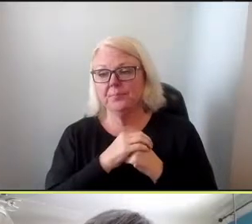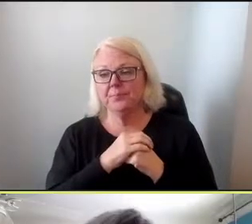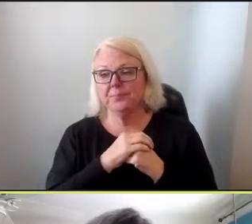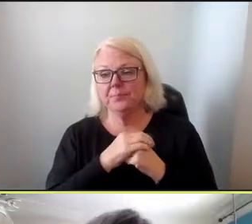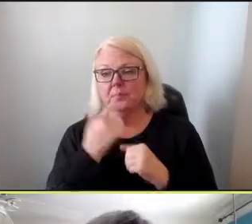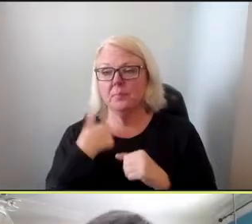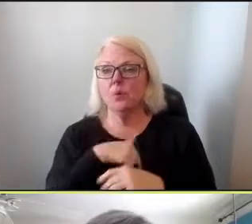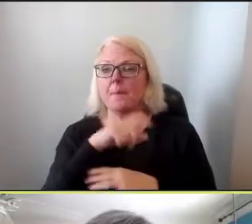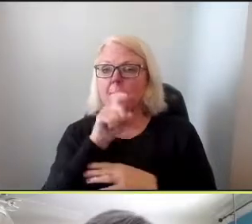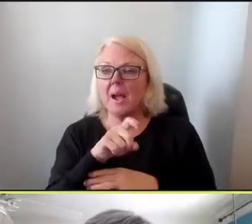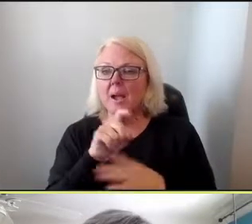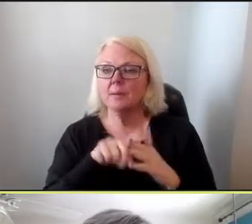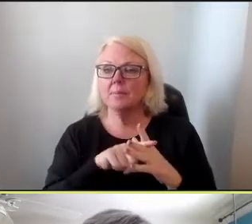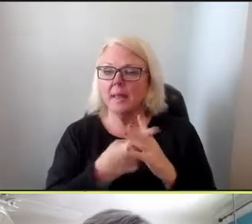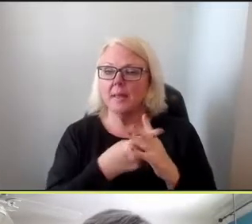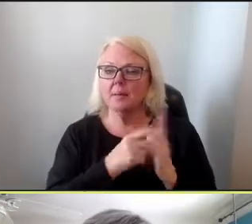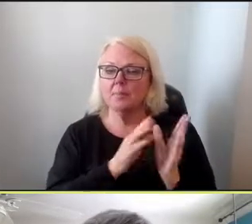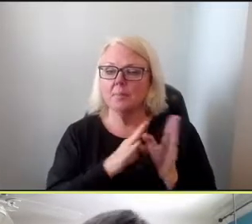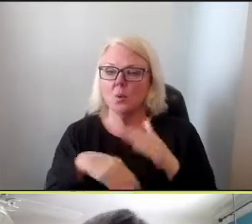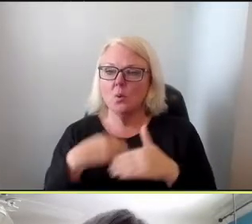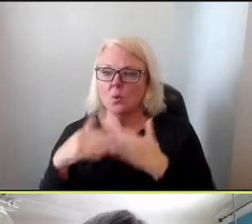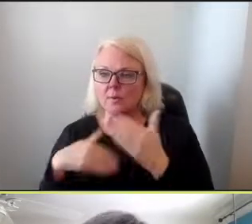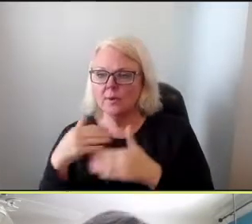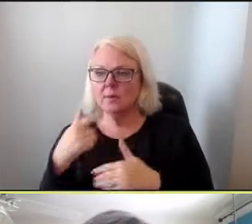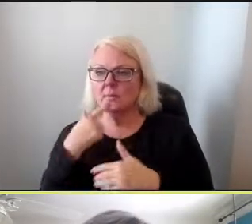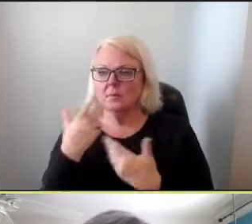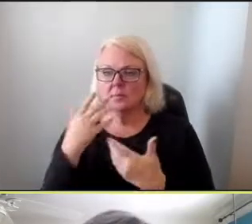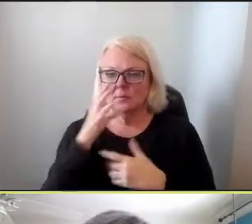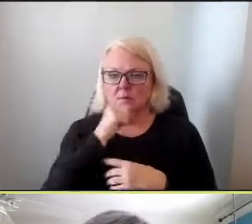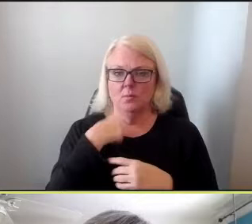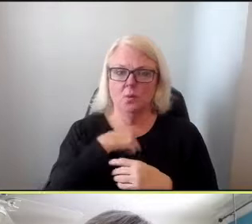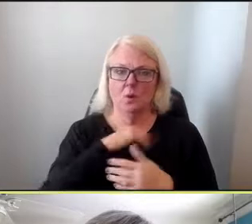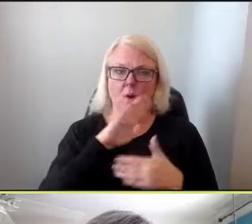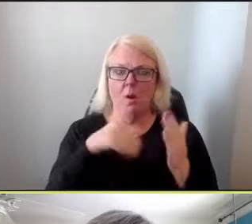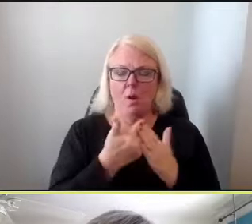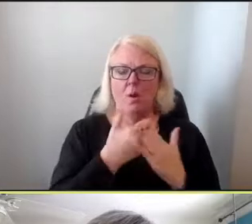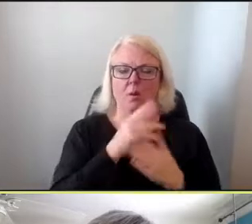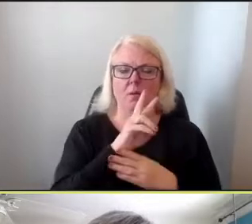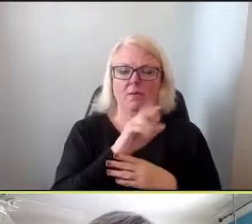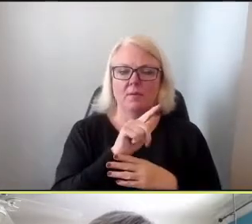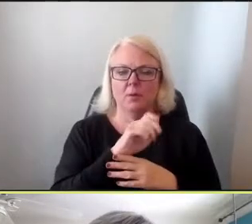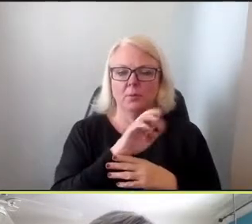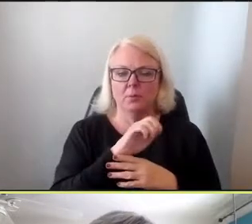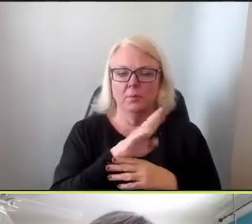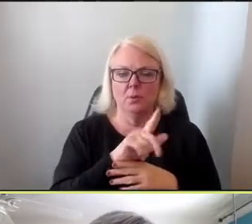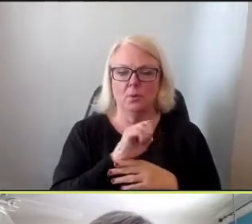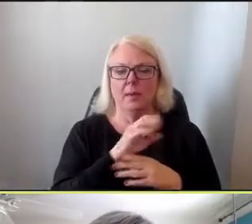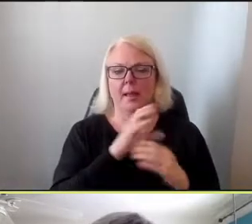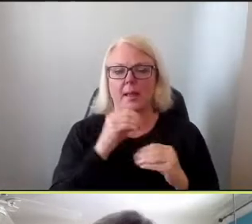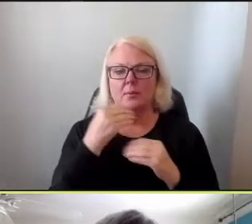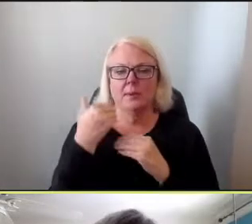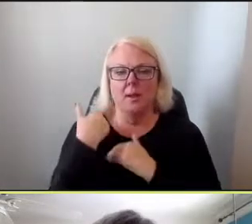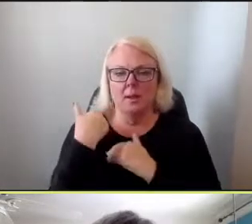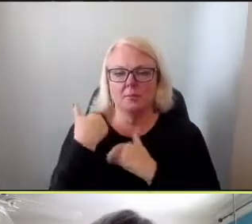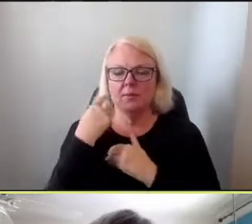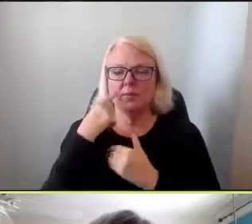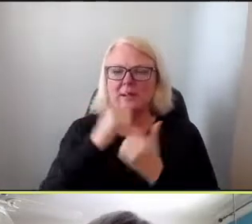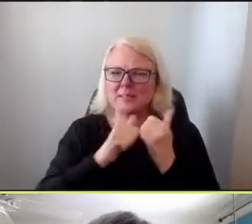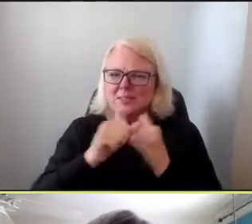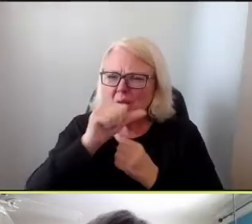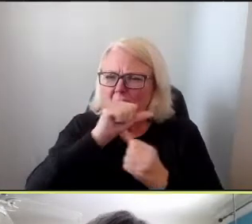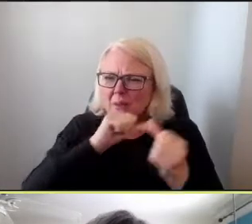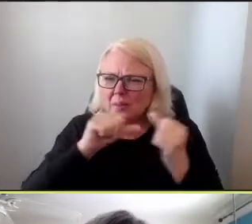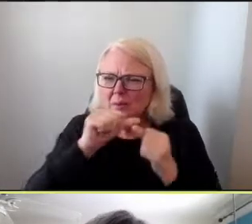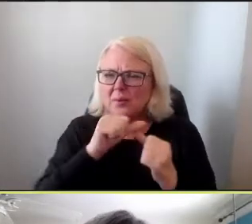We must begin moving in ways that assume we are all vulnerable and assume we are all accountable to each other, accountable